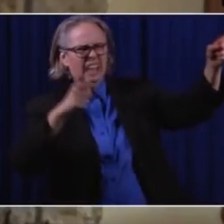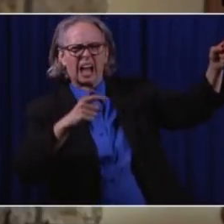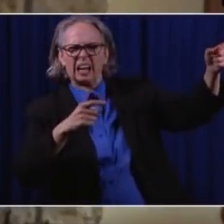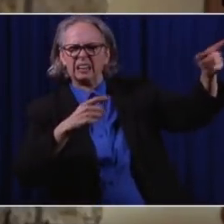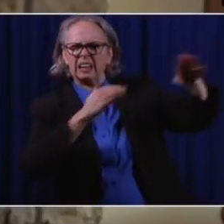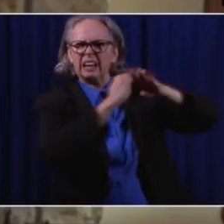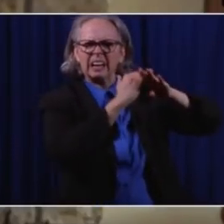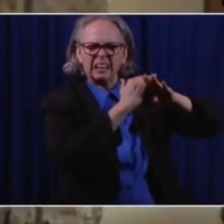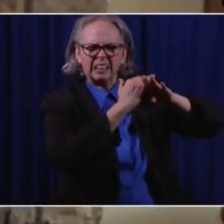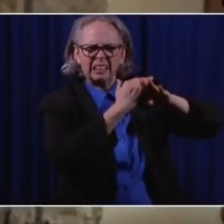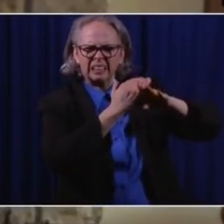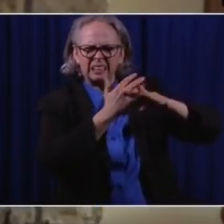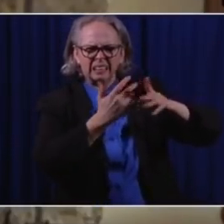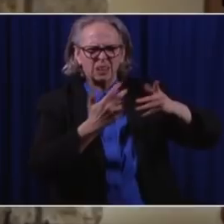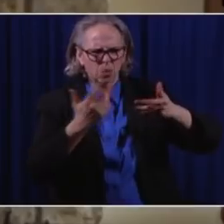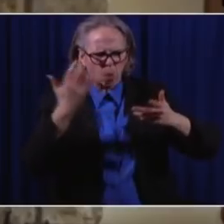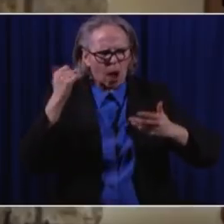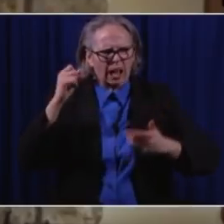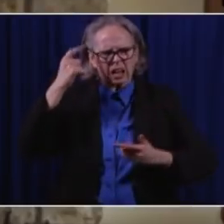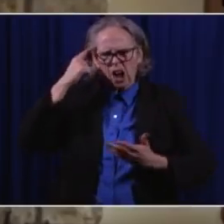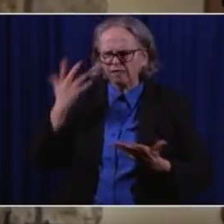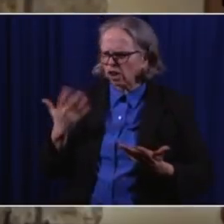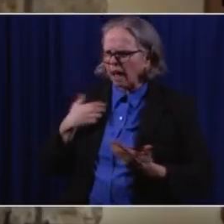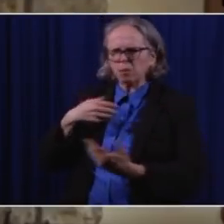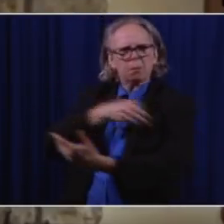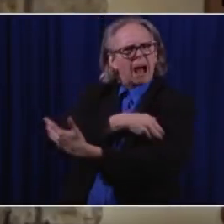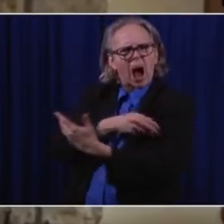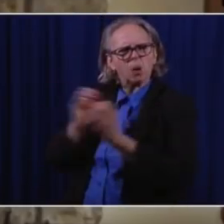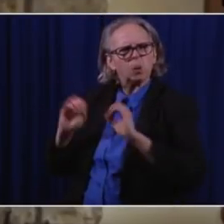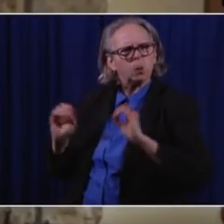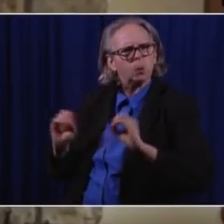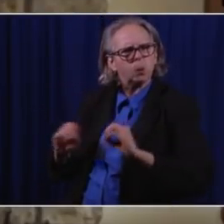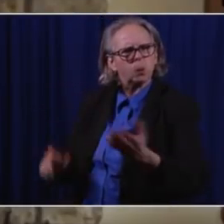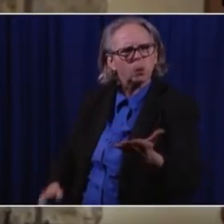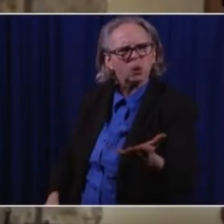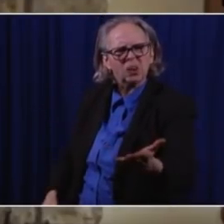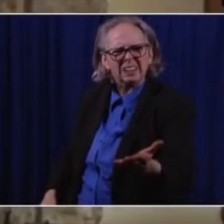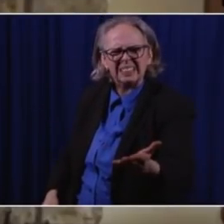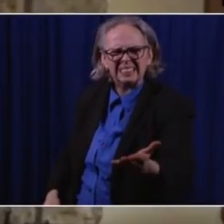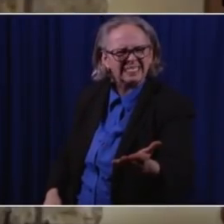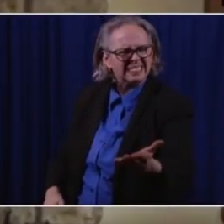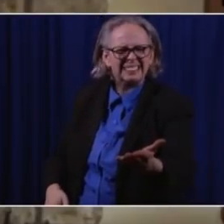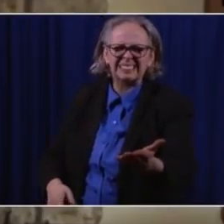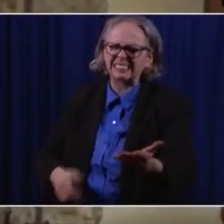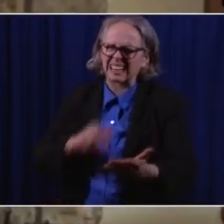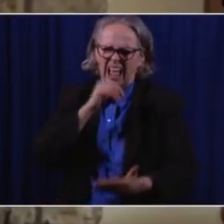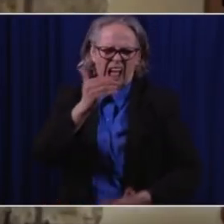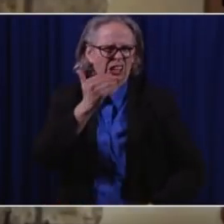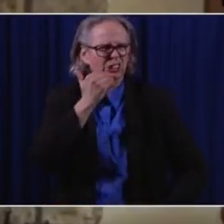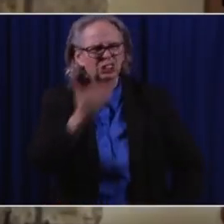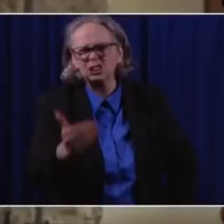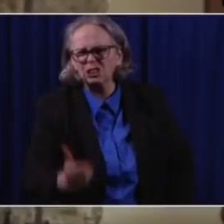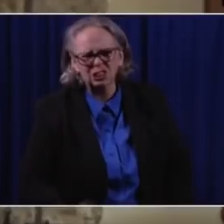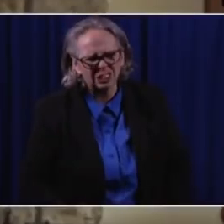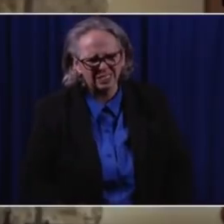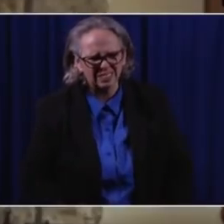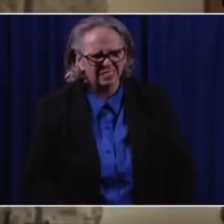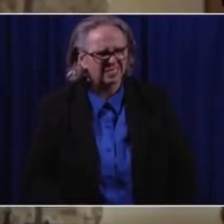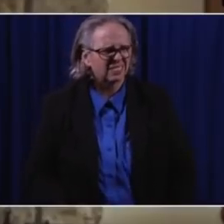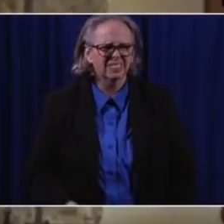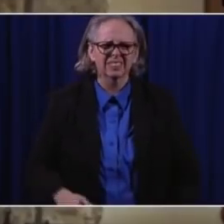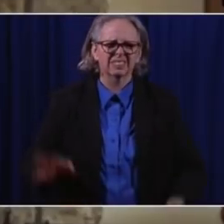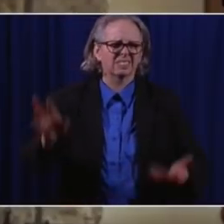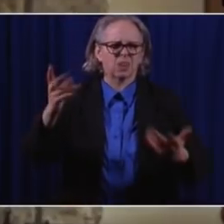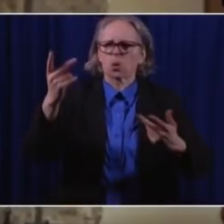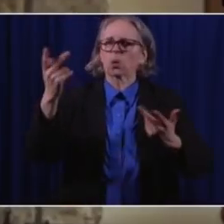power to do that. That can't happen. Worse yet, imagine a day when a